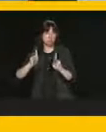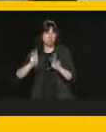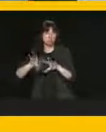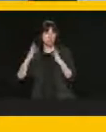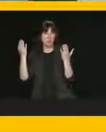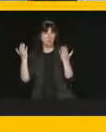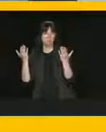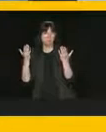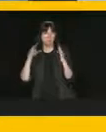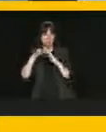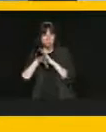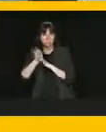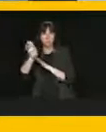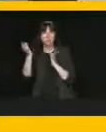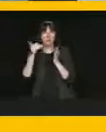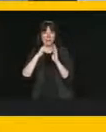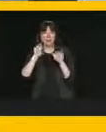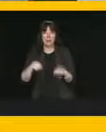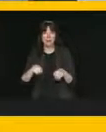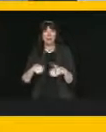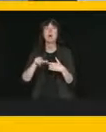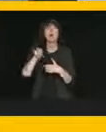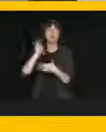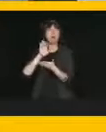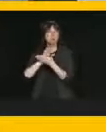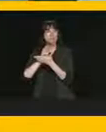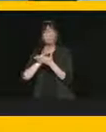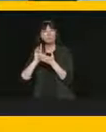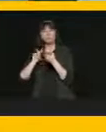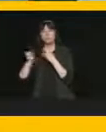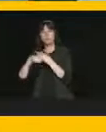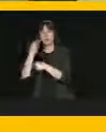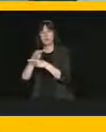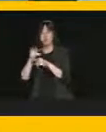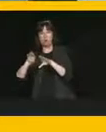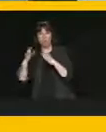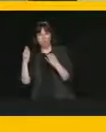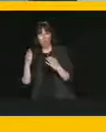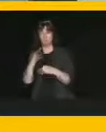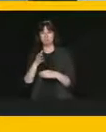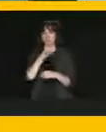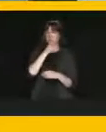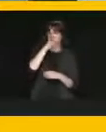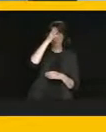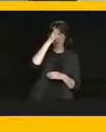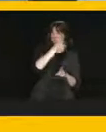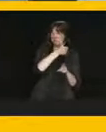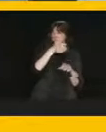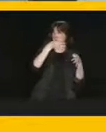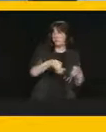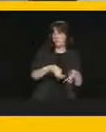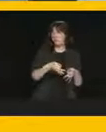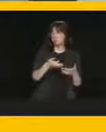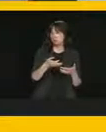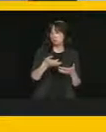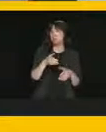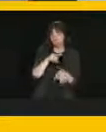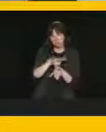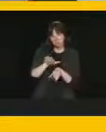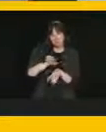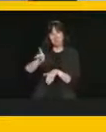will allow us to make those decisions. And at that point, the schools and parents will be able to make their own choices as to what should